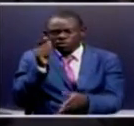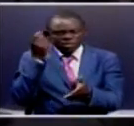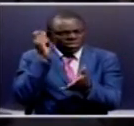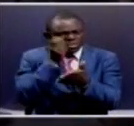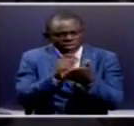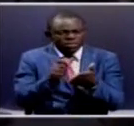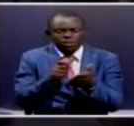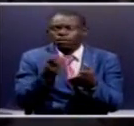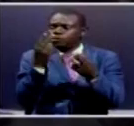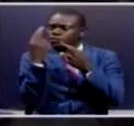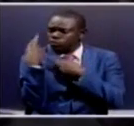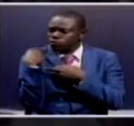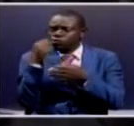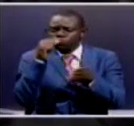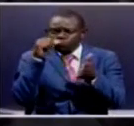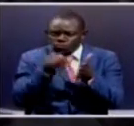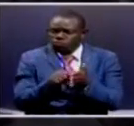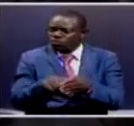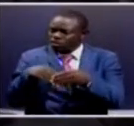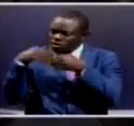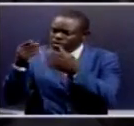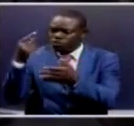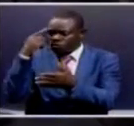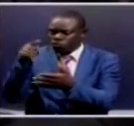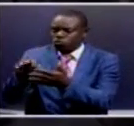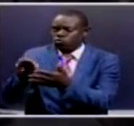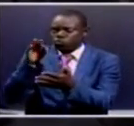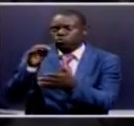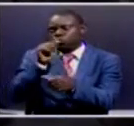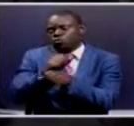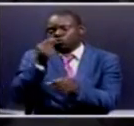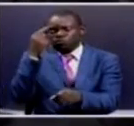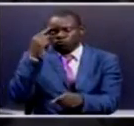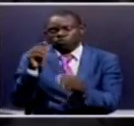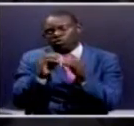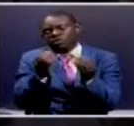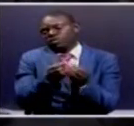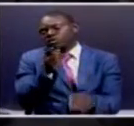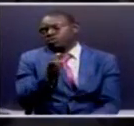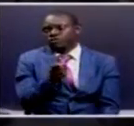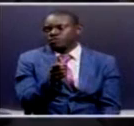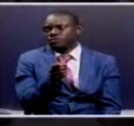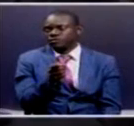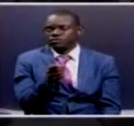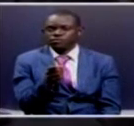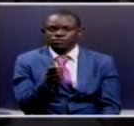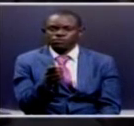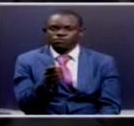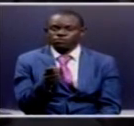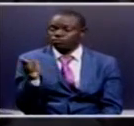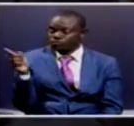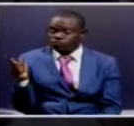That's a procedural issue. So when you go to register or to get your